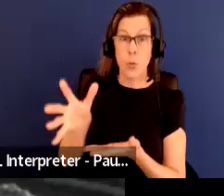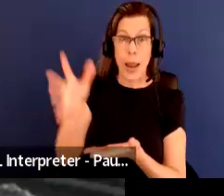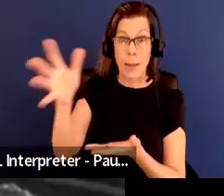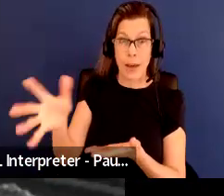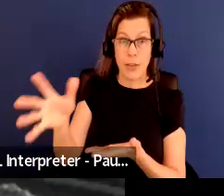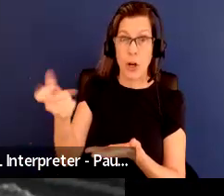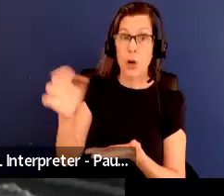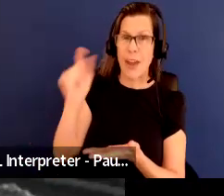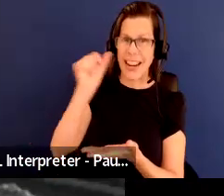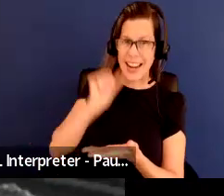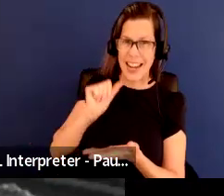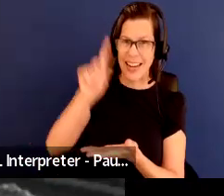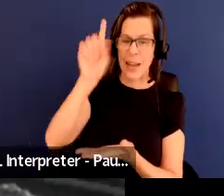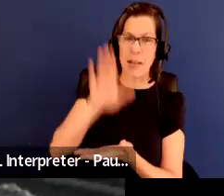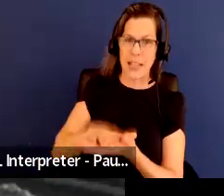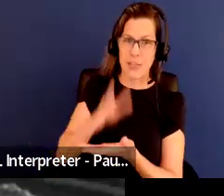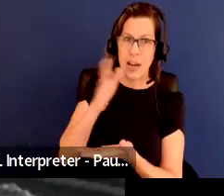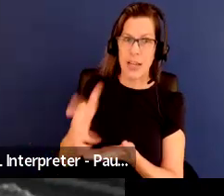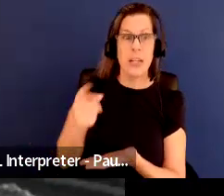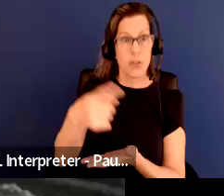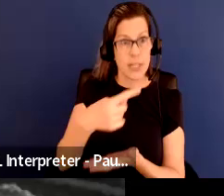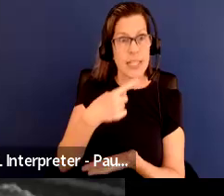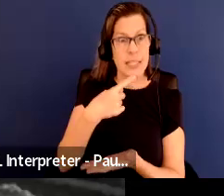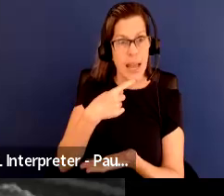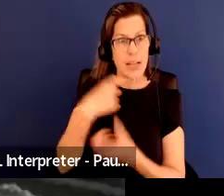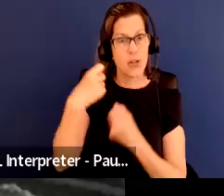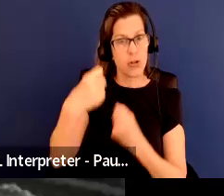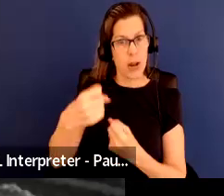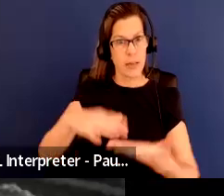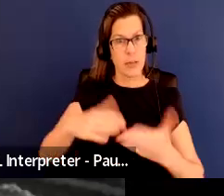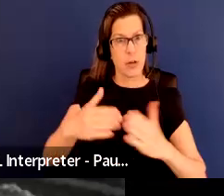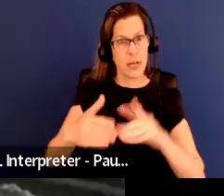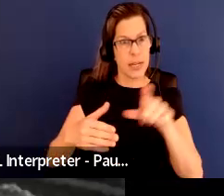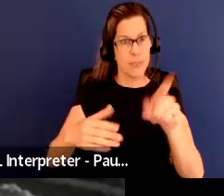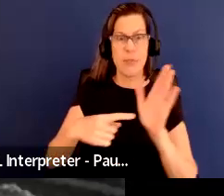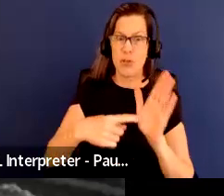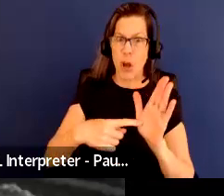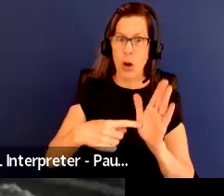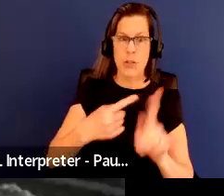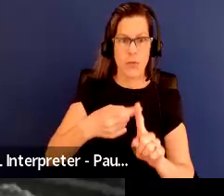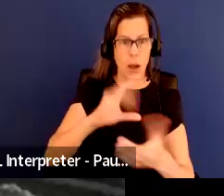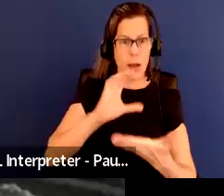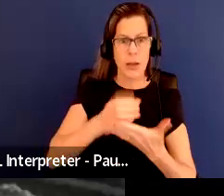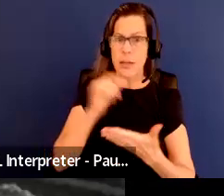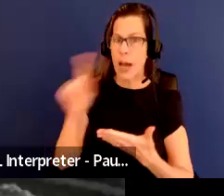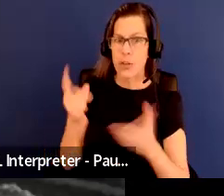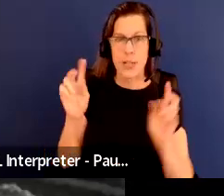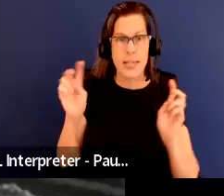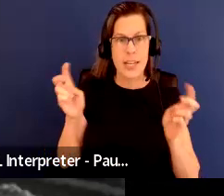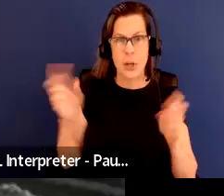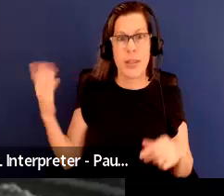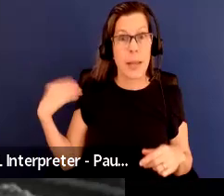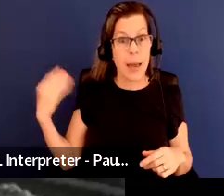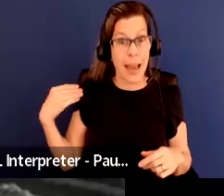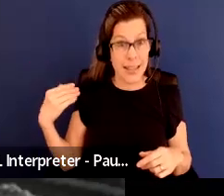be her great aunt, but I believe it's her grandmother. She said, the strength of the community is in these photographs. This isn't just an issue that is in the past. I